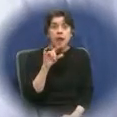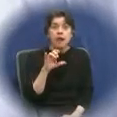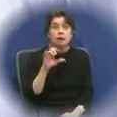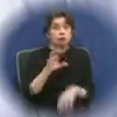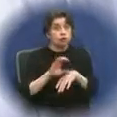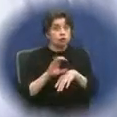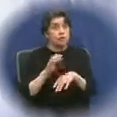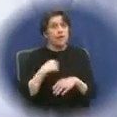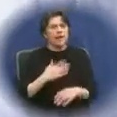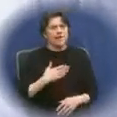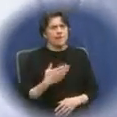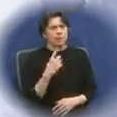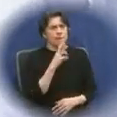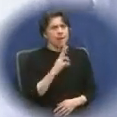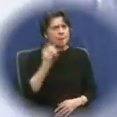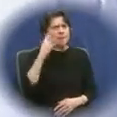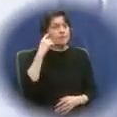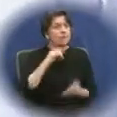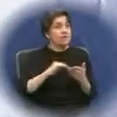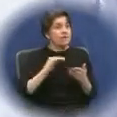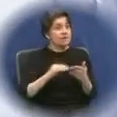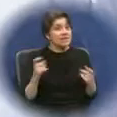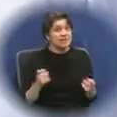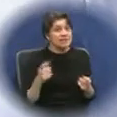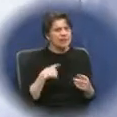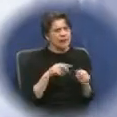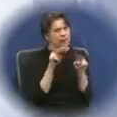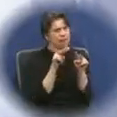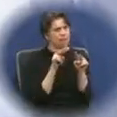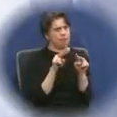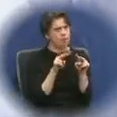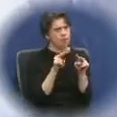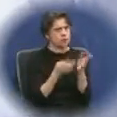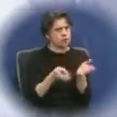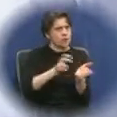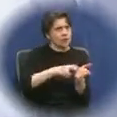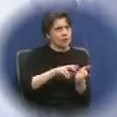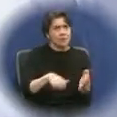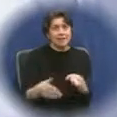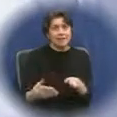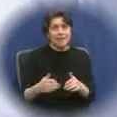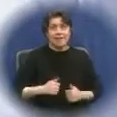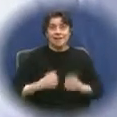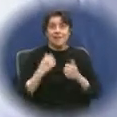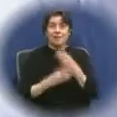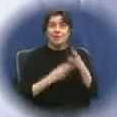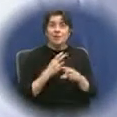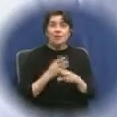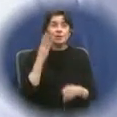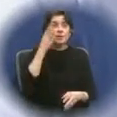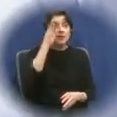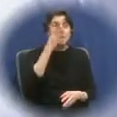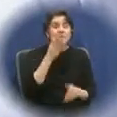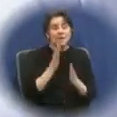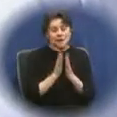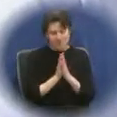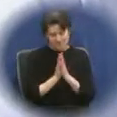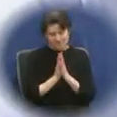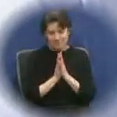baptism for the forgiveness of sins, and I look forward to the resurrection of the dead and the life of the world to come.